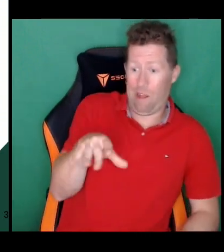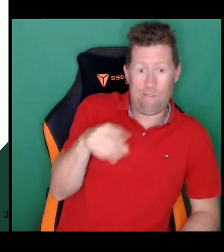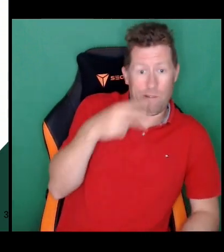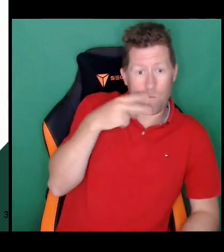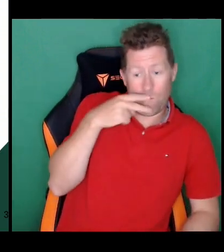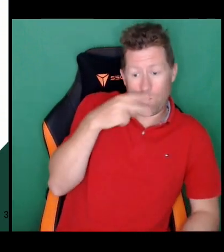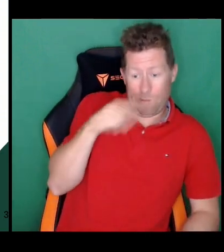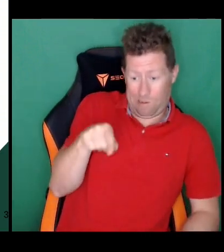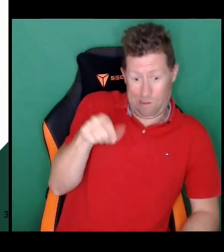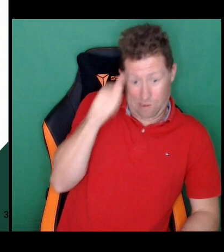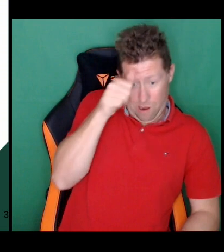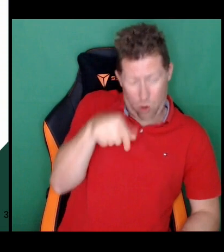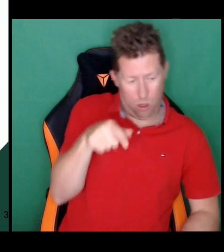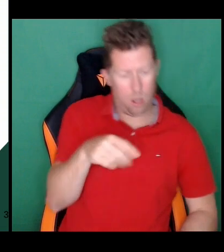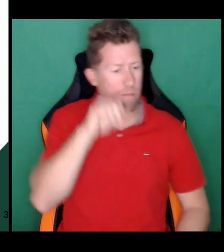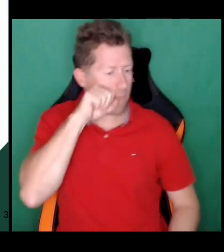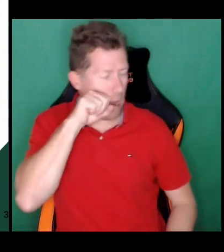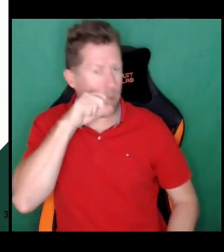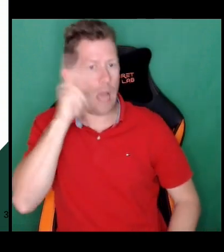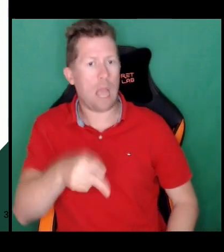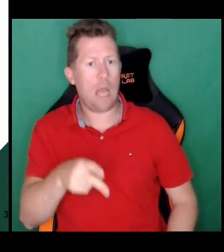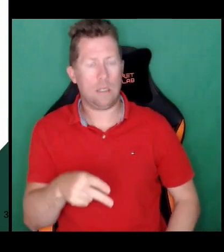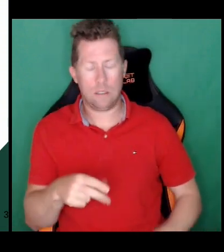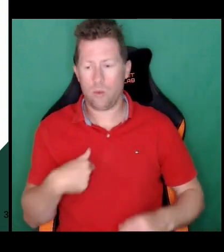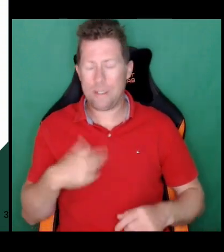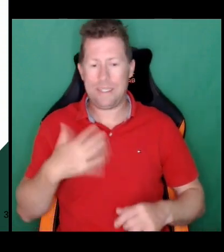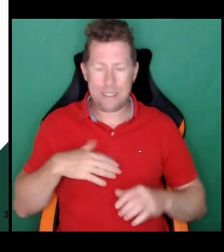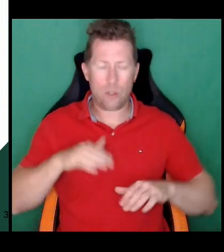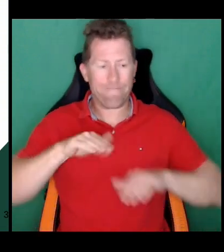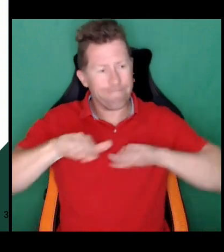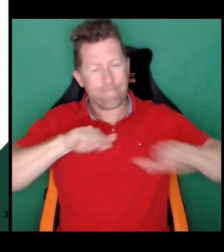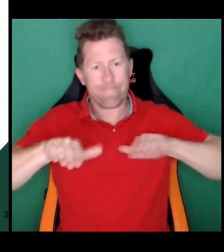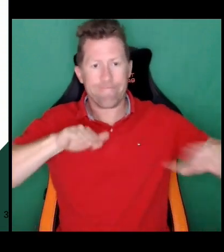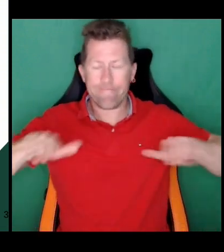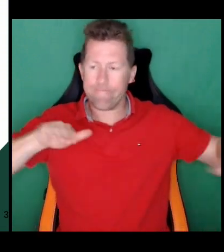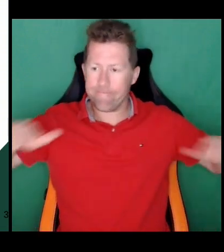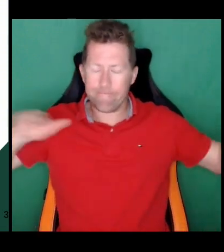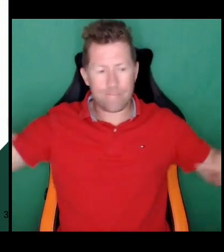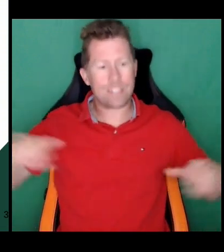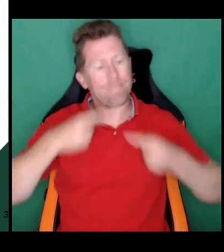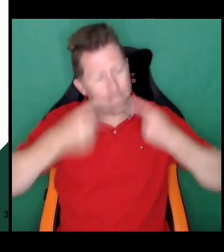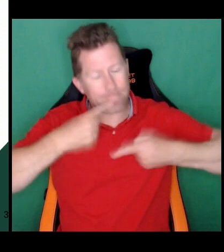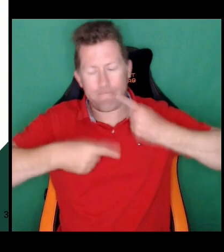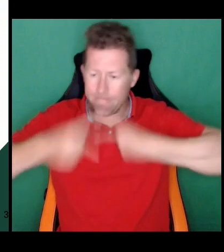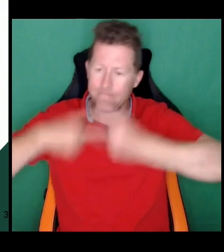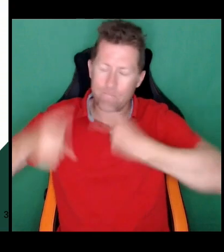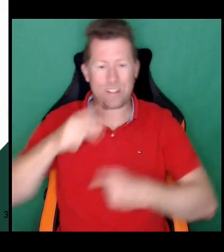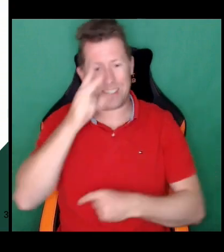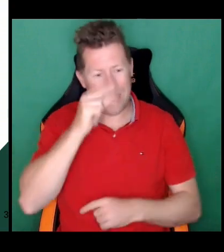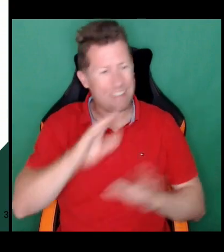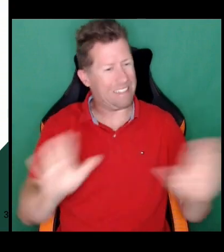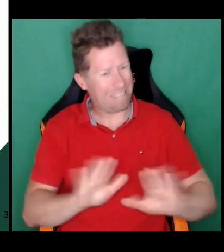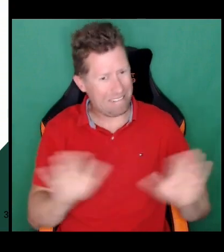come together and we will unite against what is a significant and growing threat to young people in our